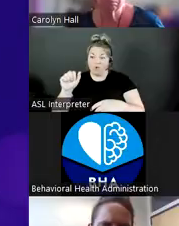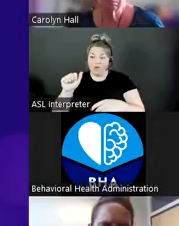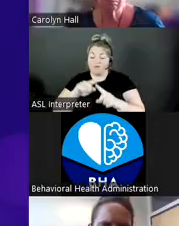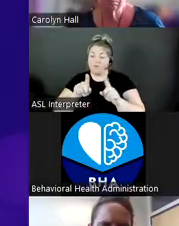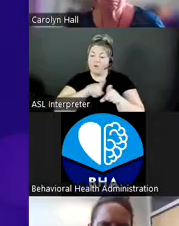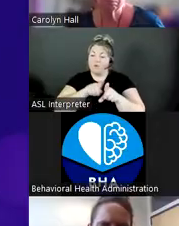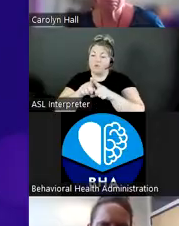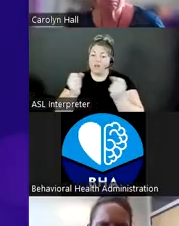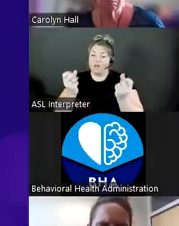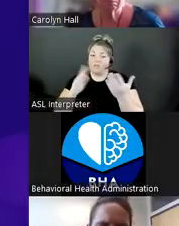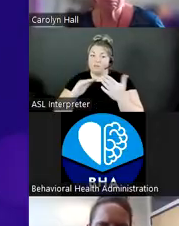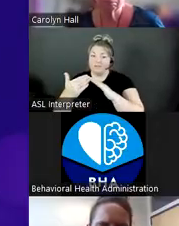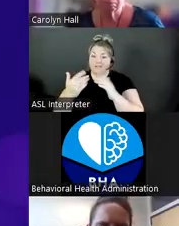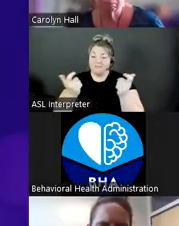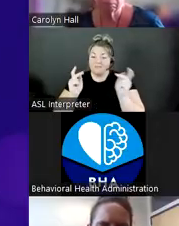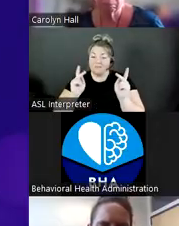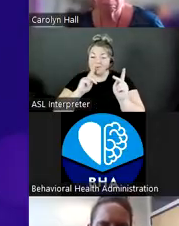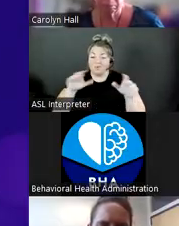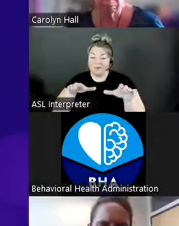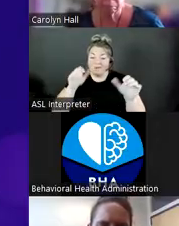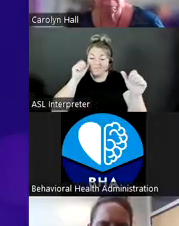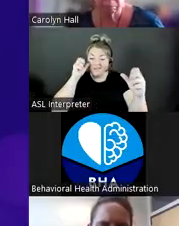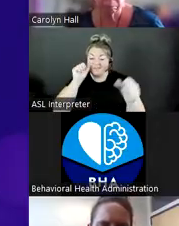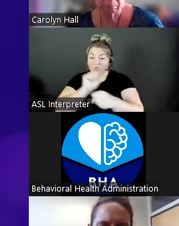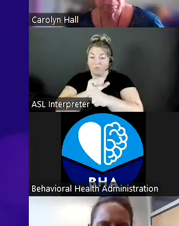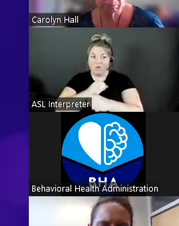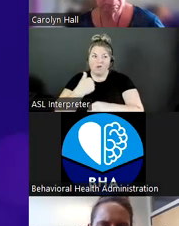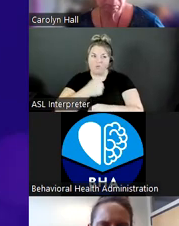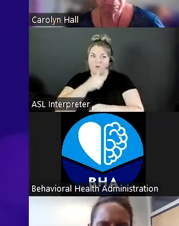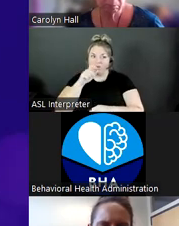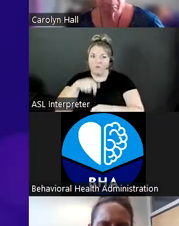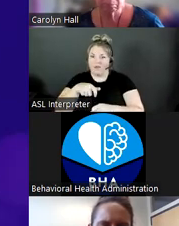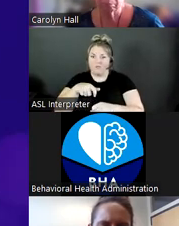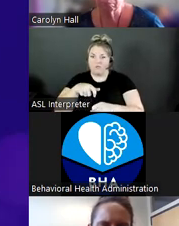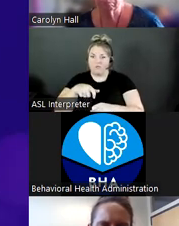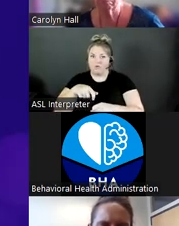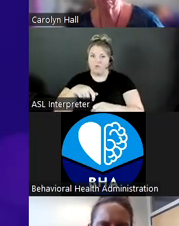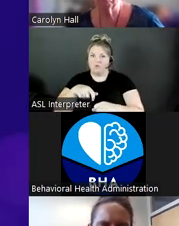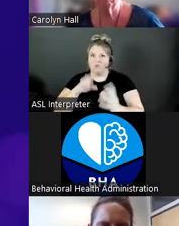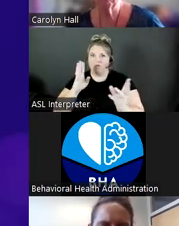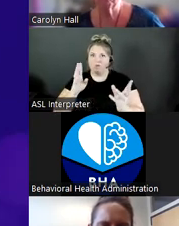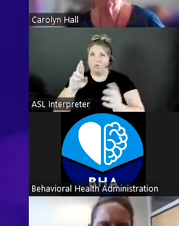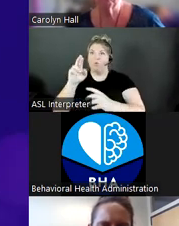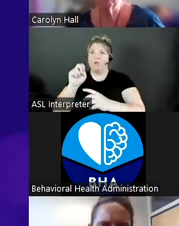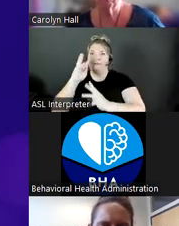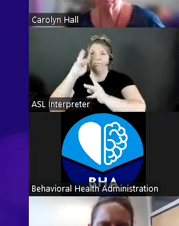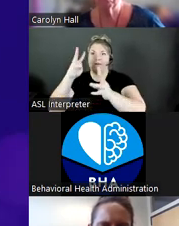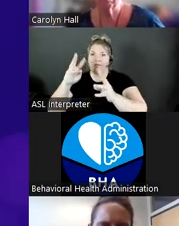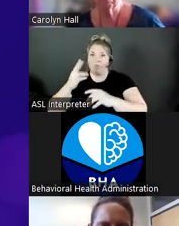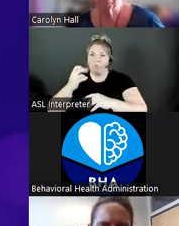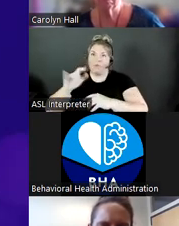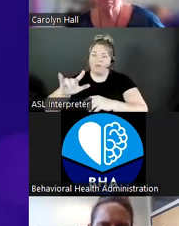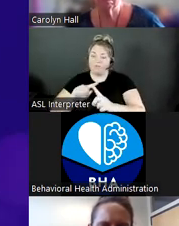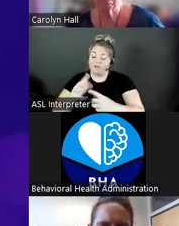communities, people are doing amazing work and we don't have to reinvent the wheel. It's giving part of what the BHA